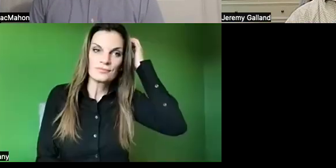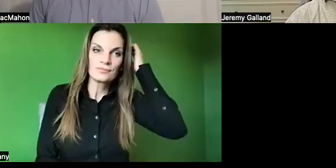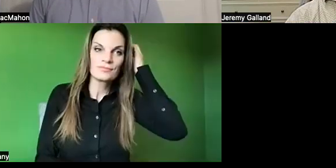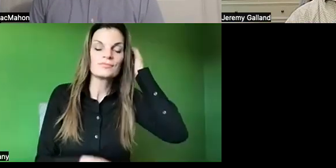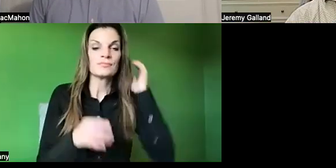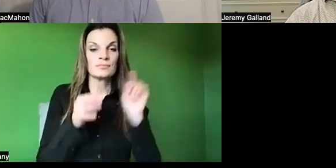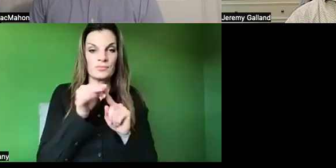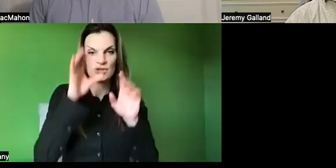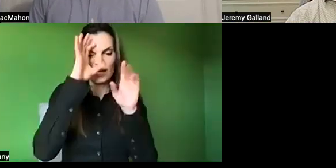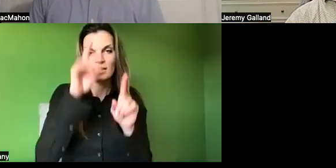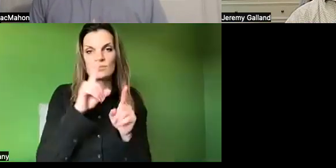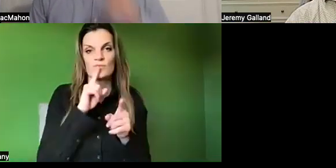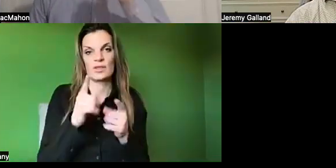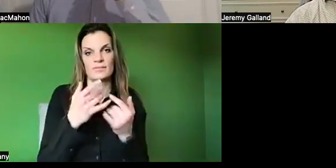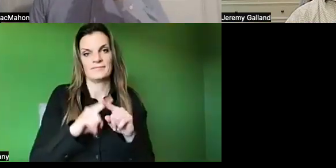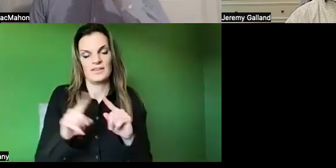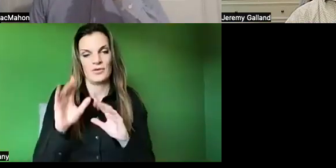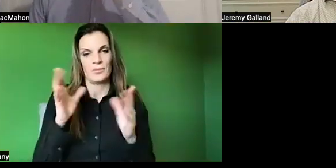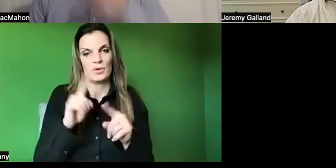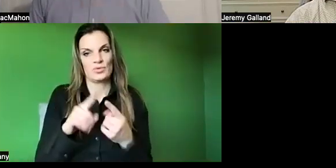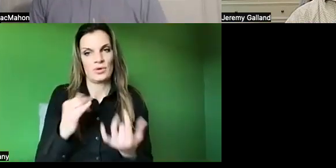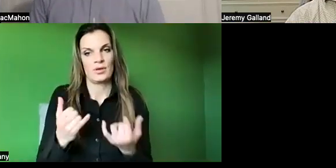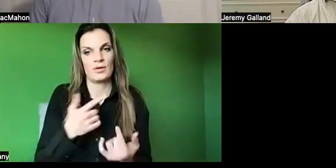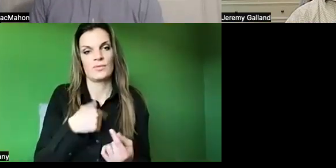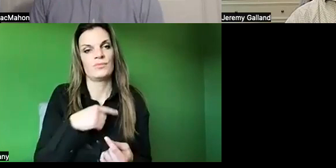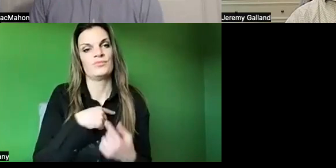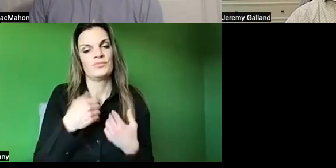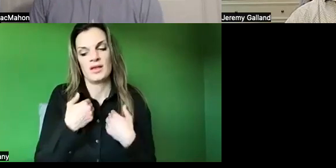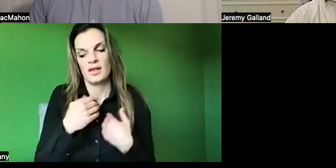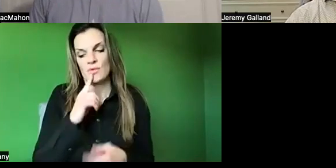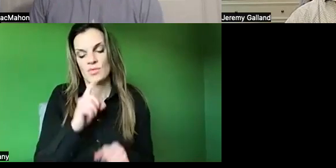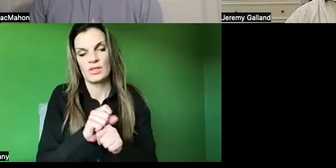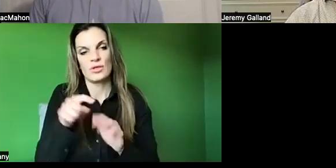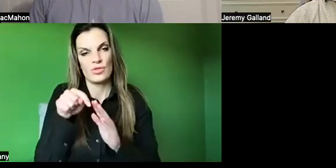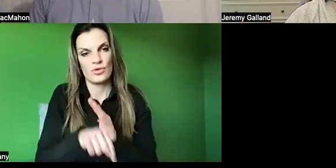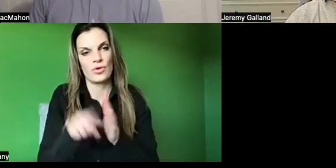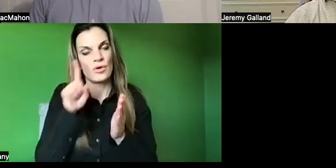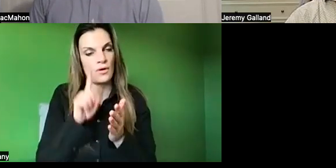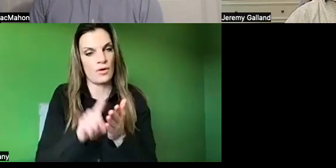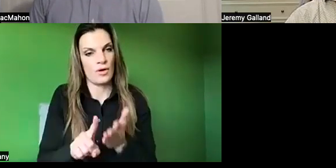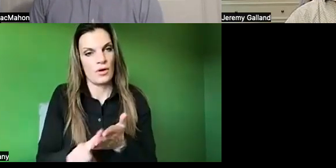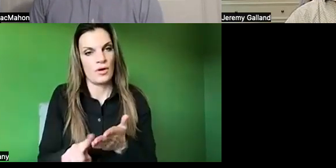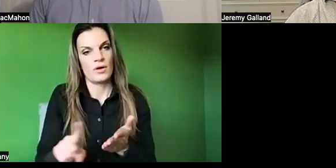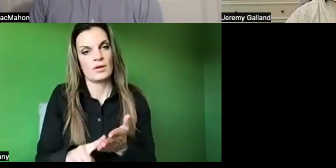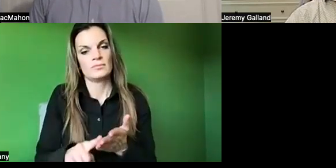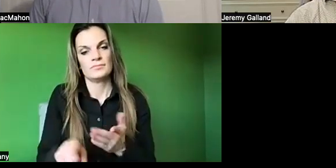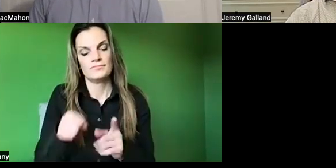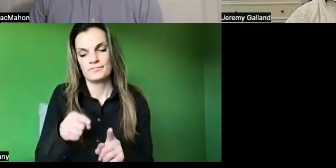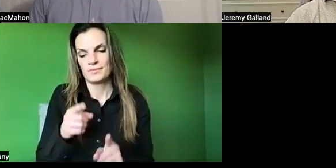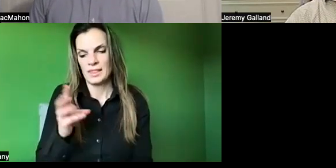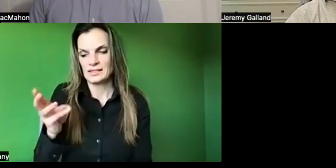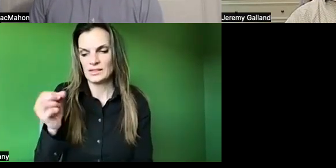special ed was in a very different place. And we actually had a very thorough audit of special ed, and there were several, 6 or